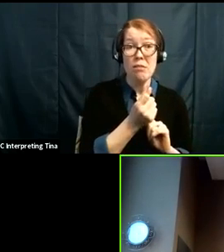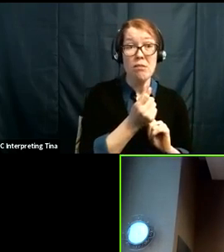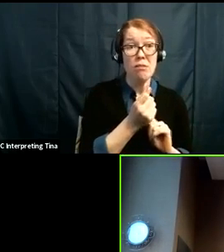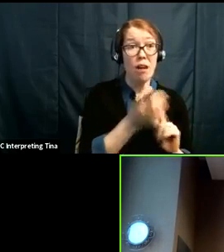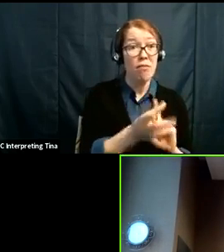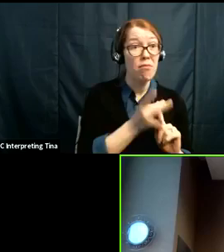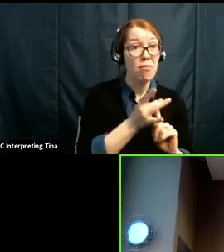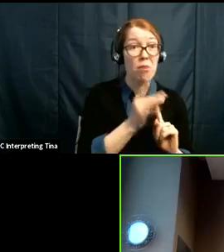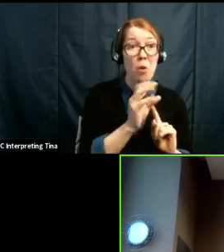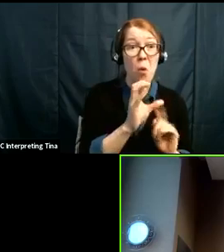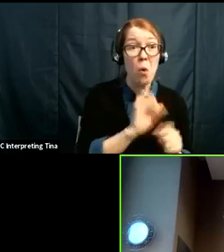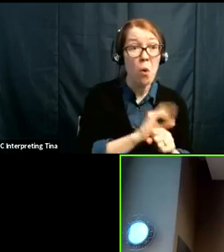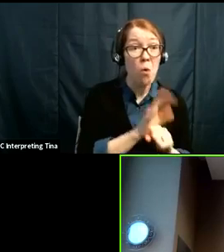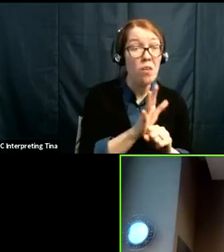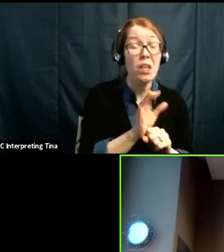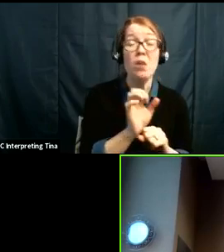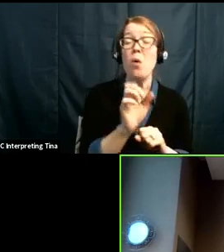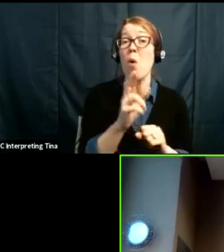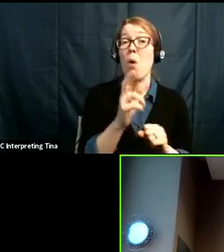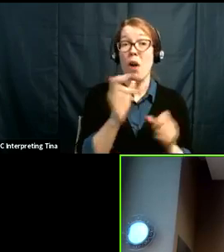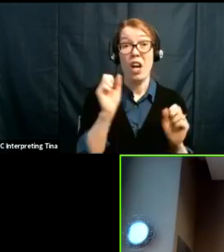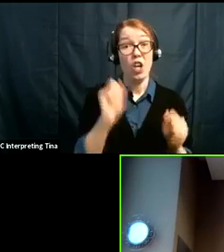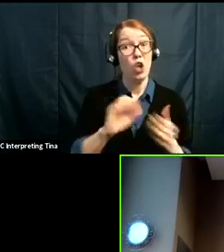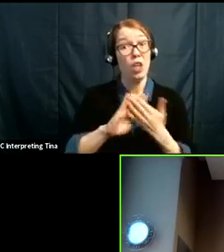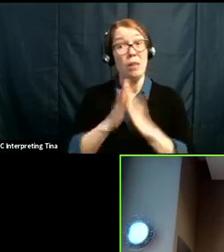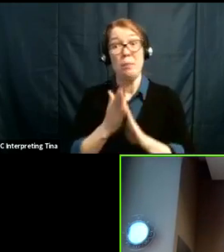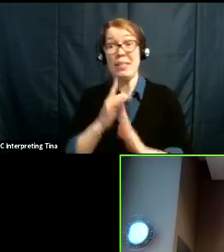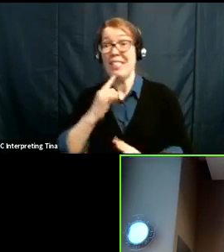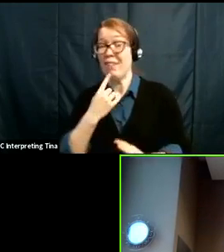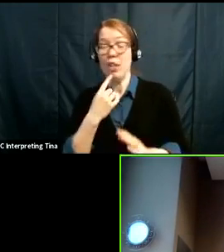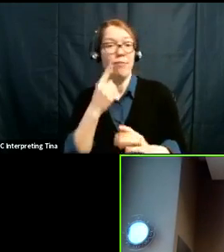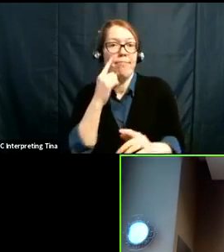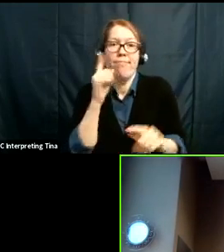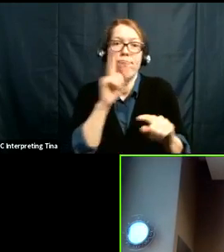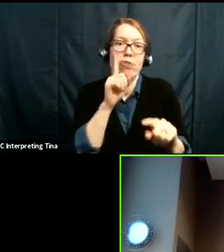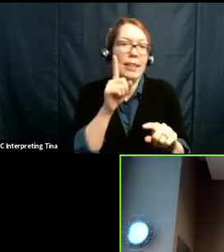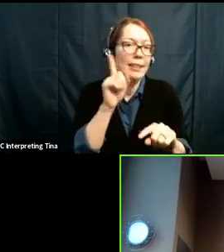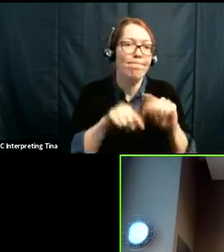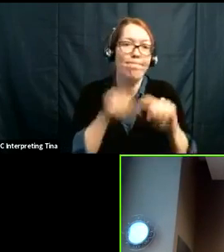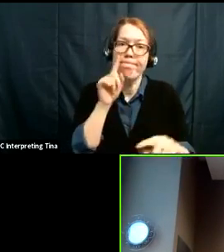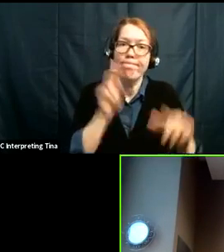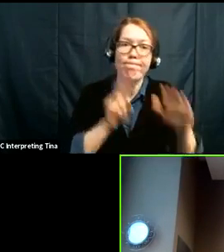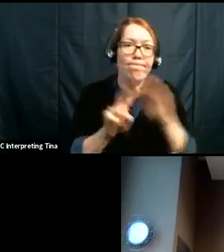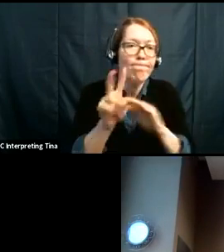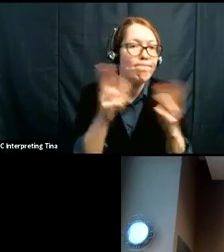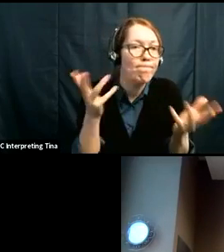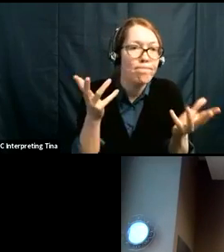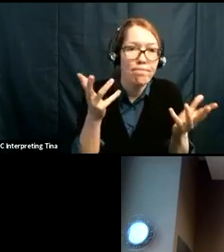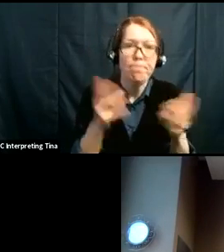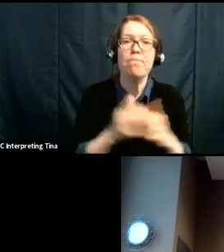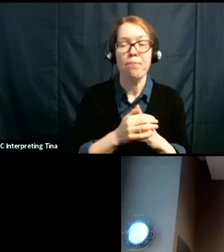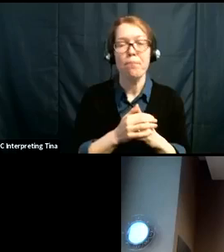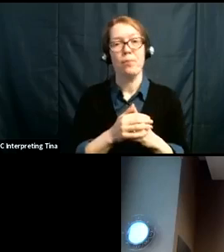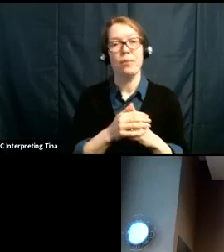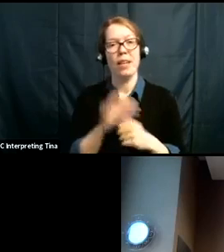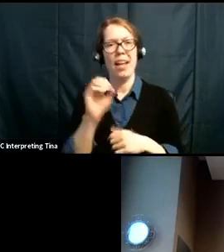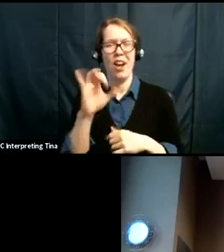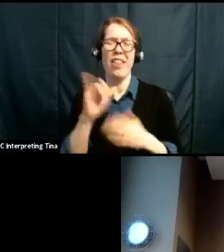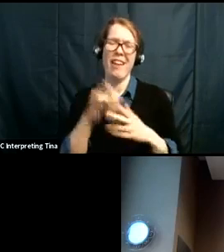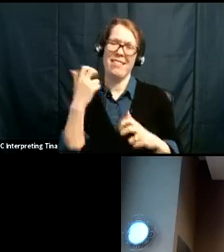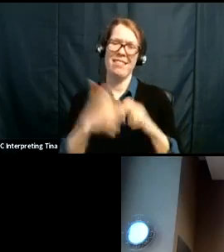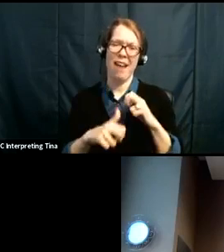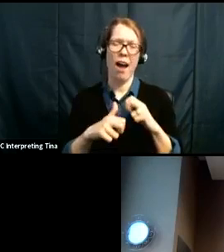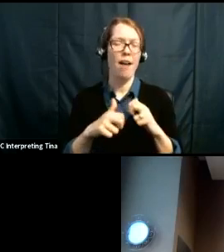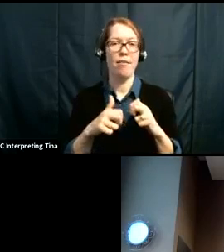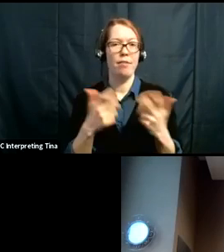or it can be very severe, and it's not predictable. And that is the tough thing about this disease. Yeah. That